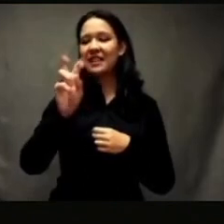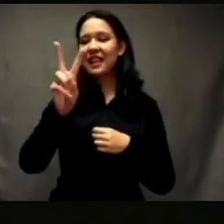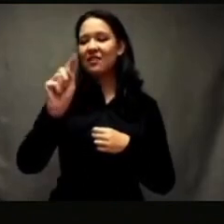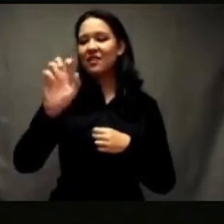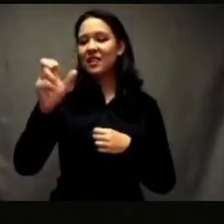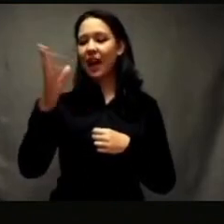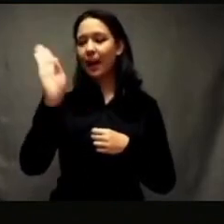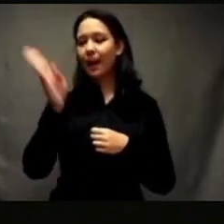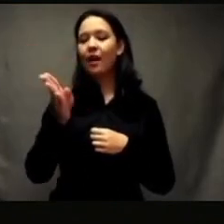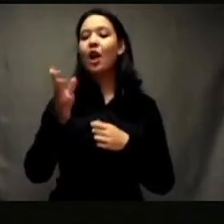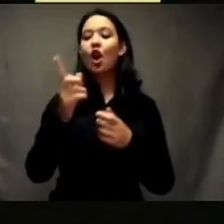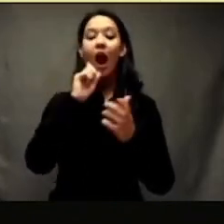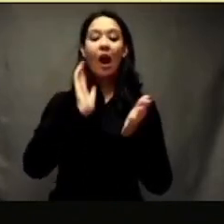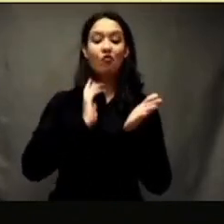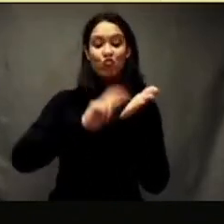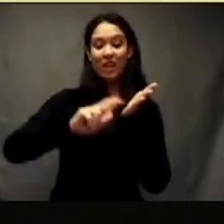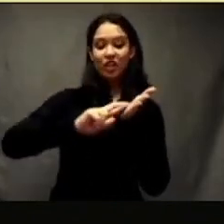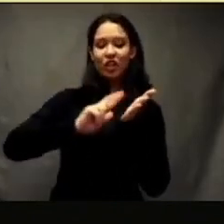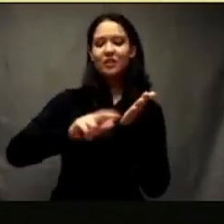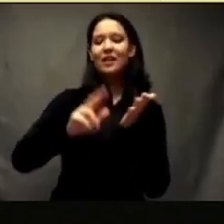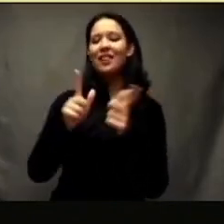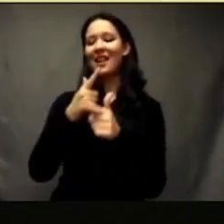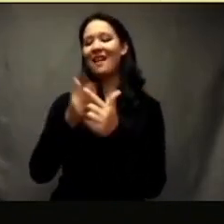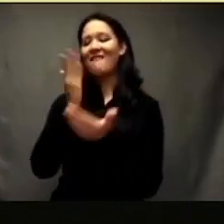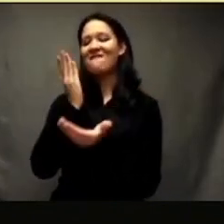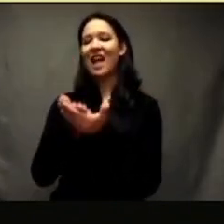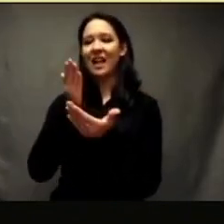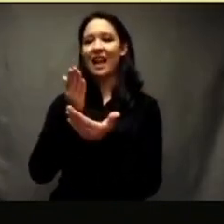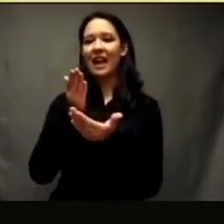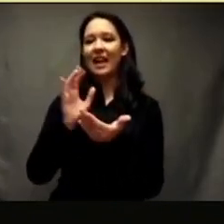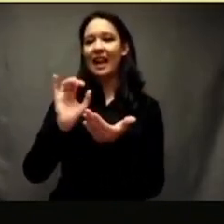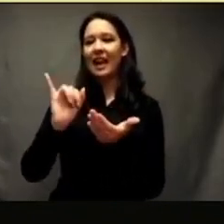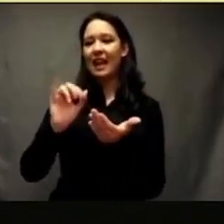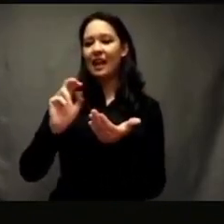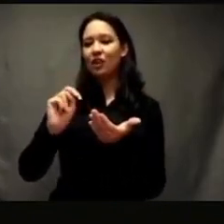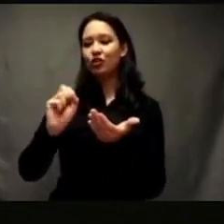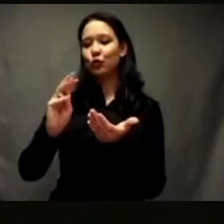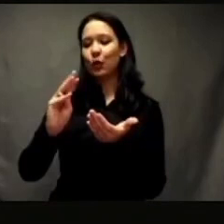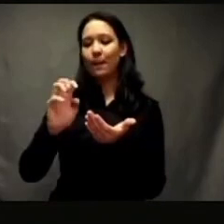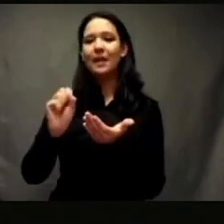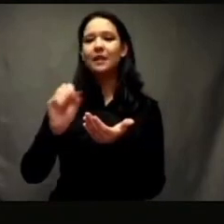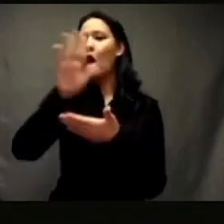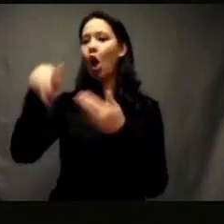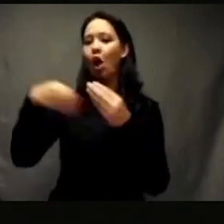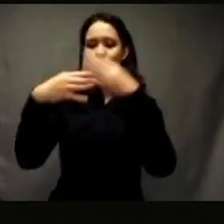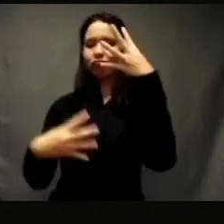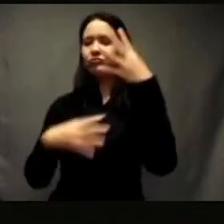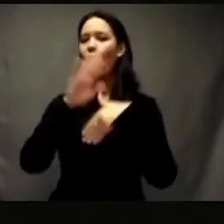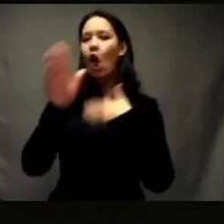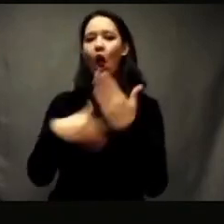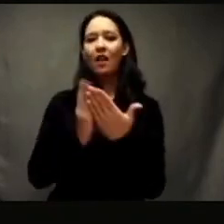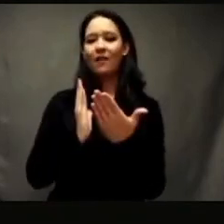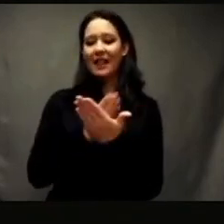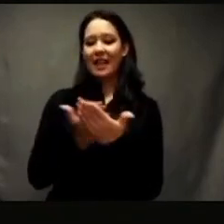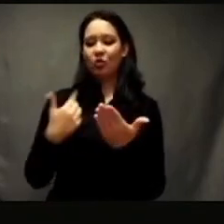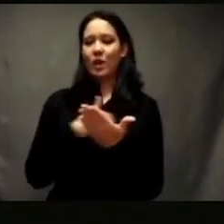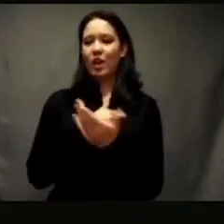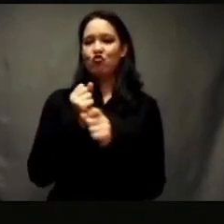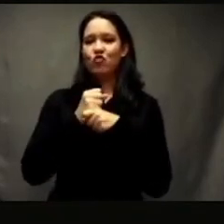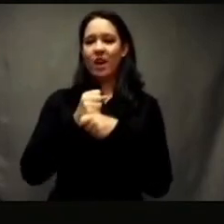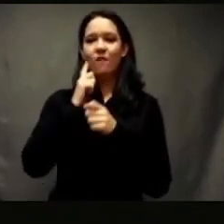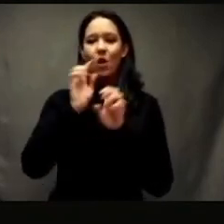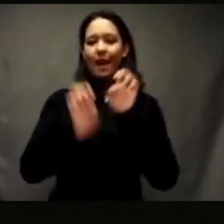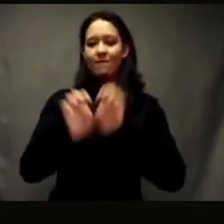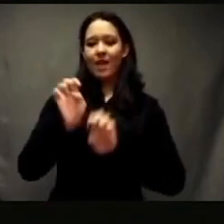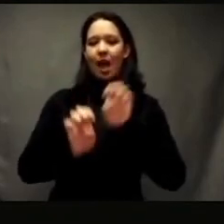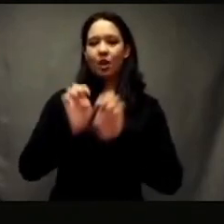validated instruments. Mhm. And the validated instruments page is where you can find all of the instruments that we've created for